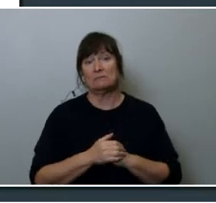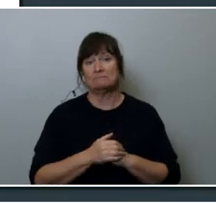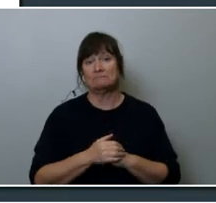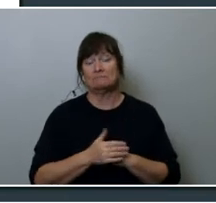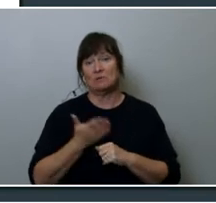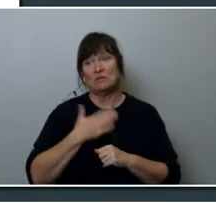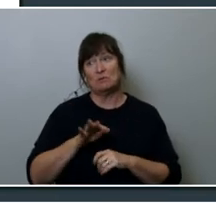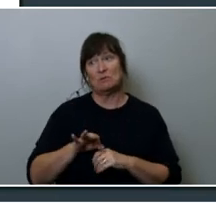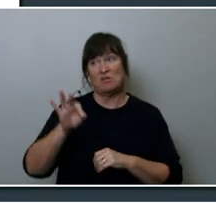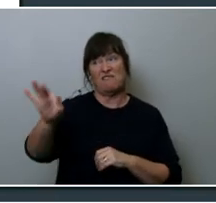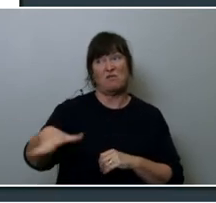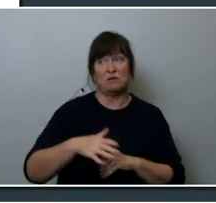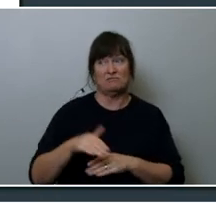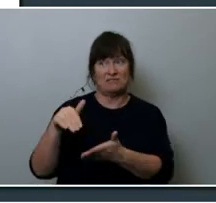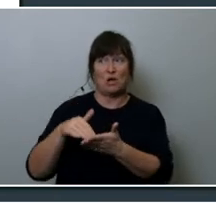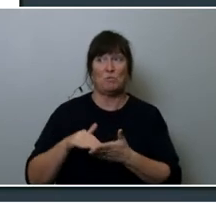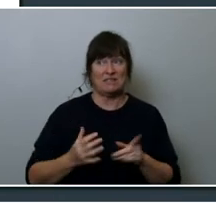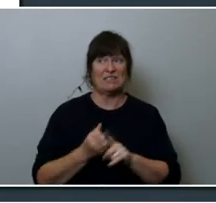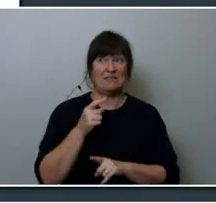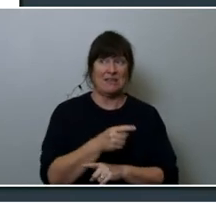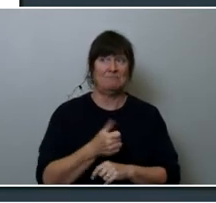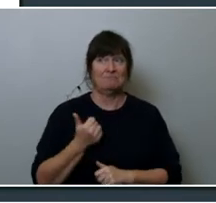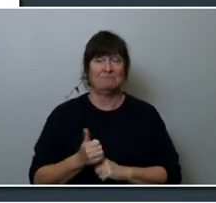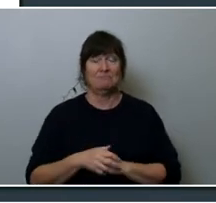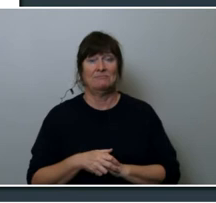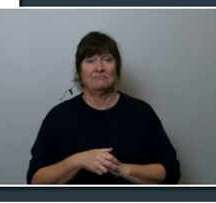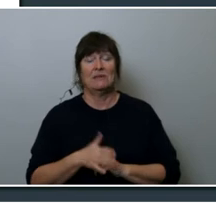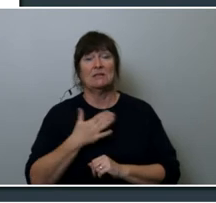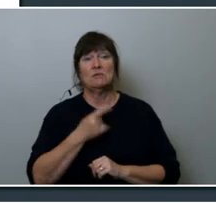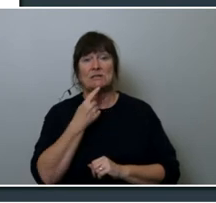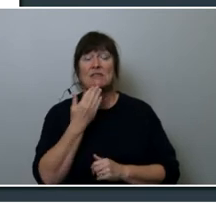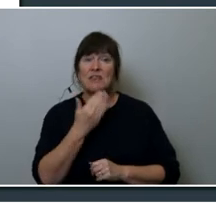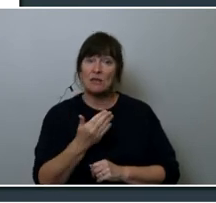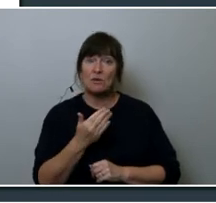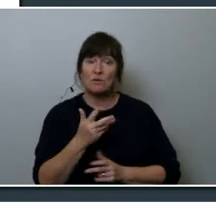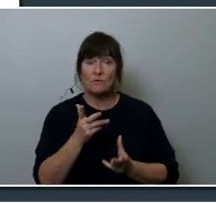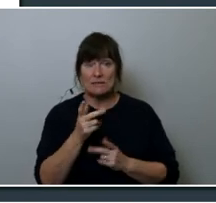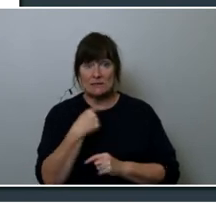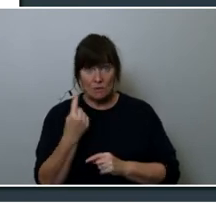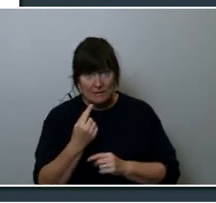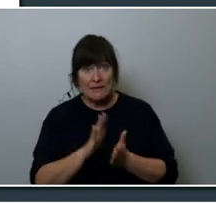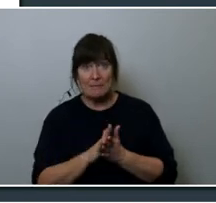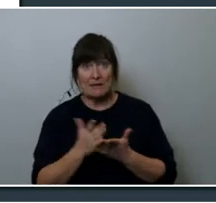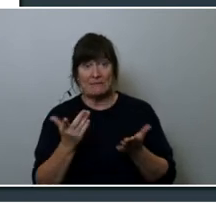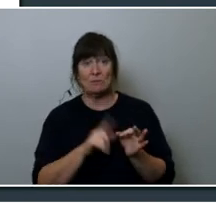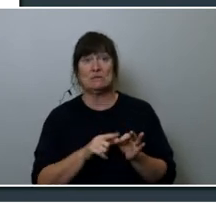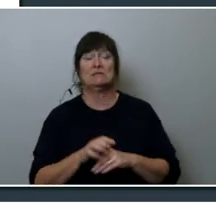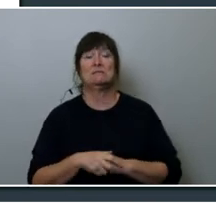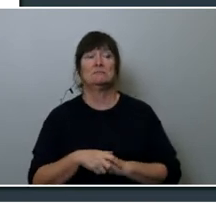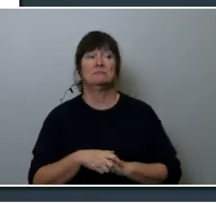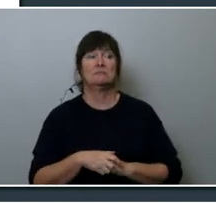put this one forward to help us get to that. So we'd just like to say thank you for listening to us, and we're happy to take any